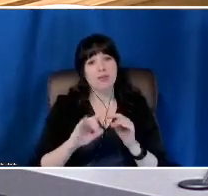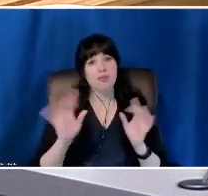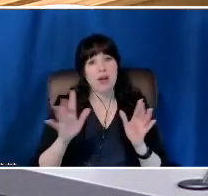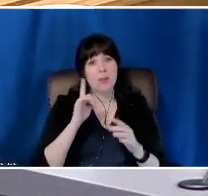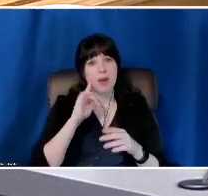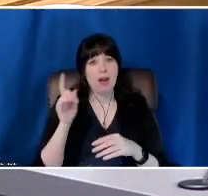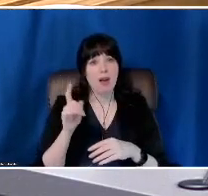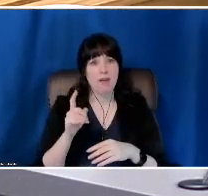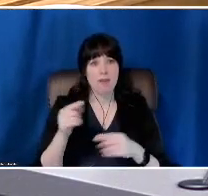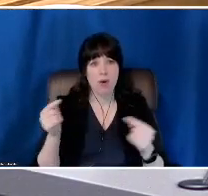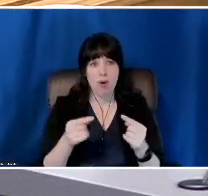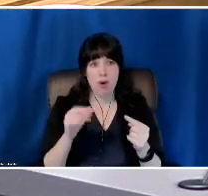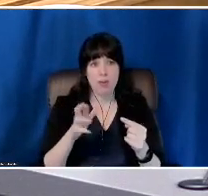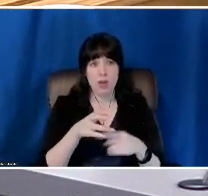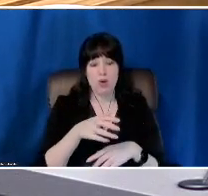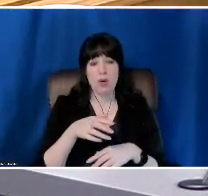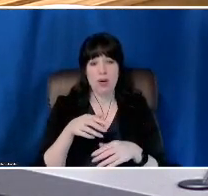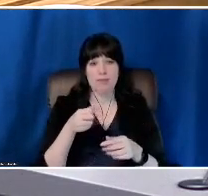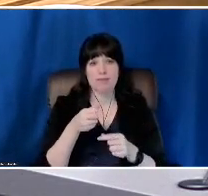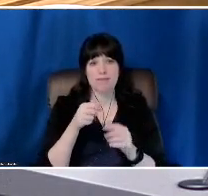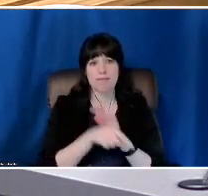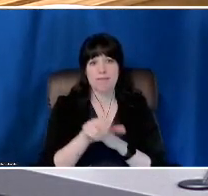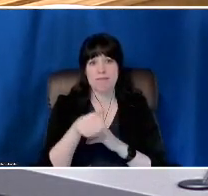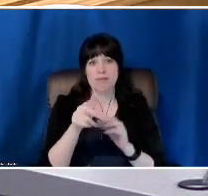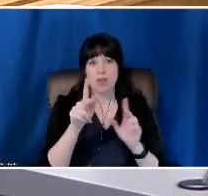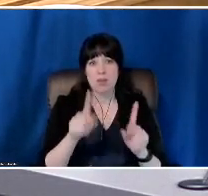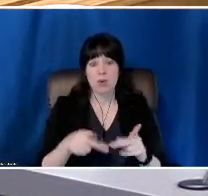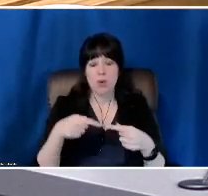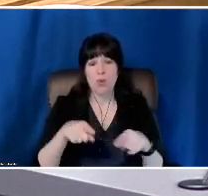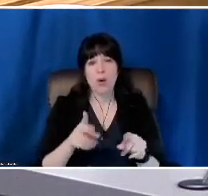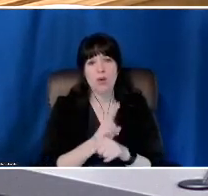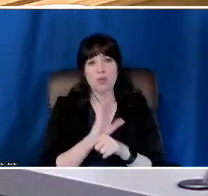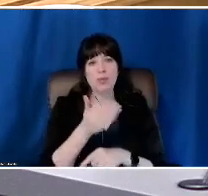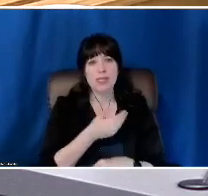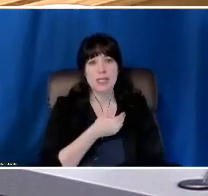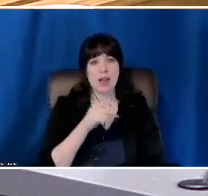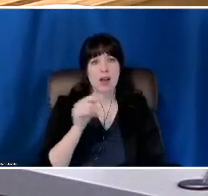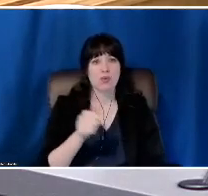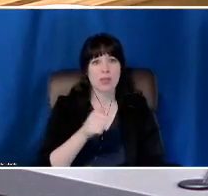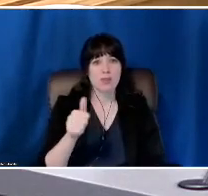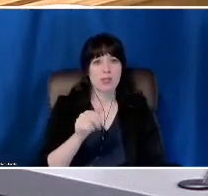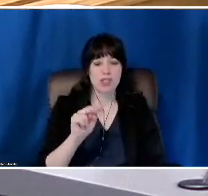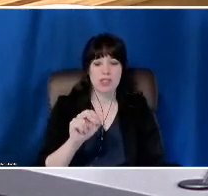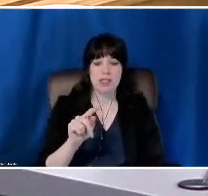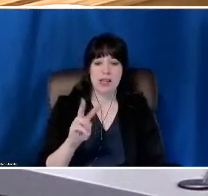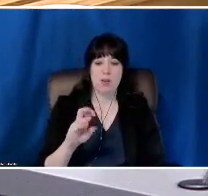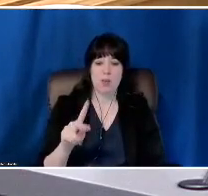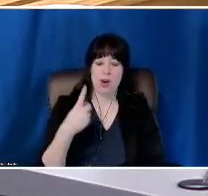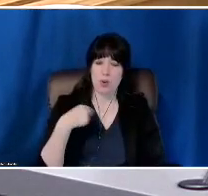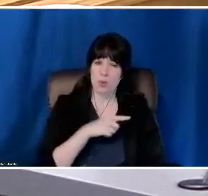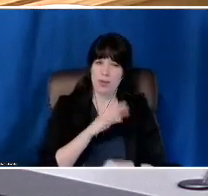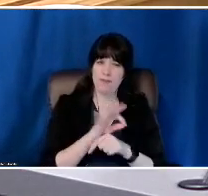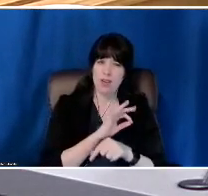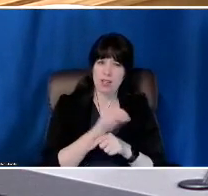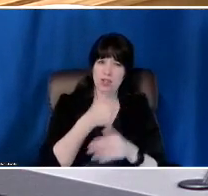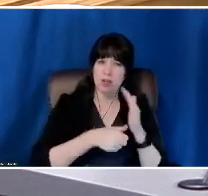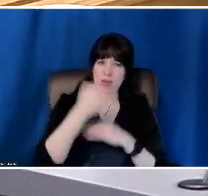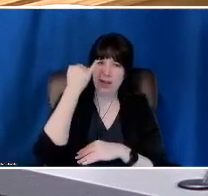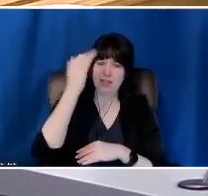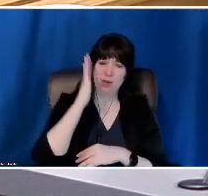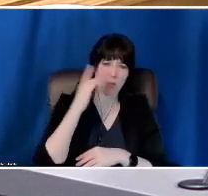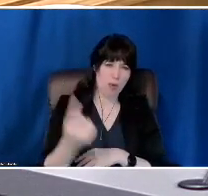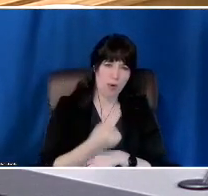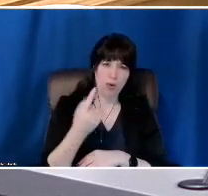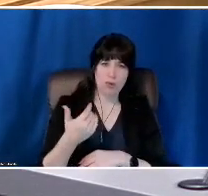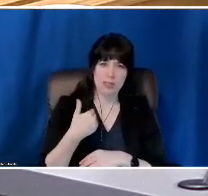taking the life of another person while using our transportation network. We have functioned under this idea that we are always going to have